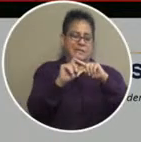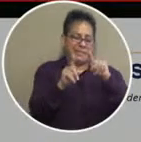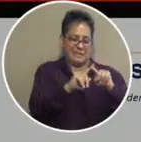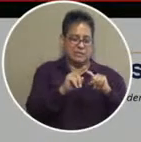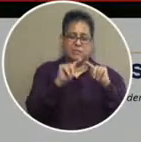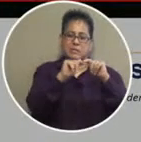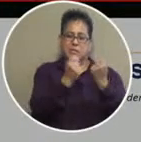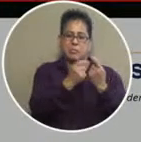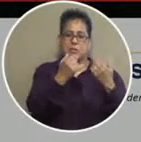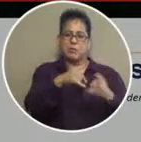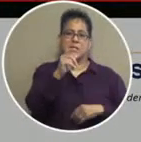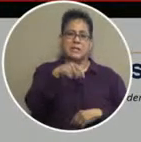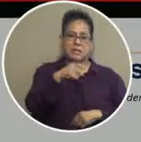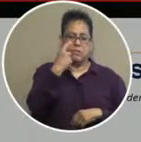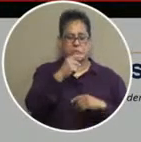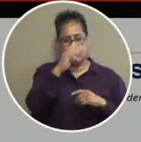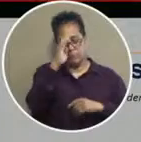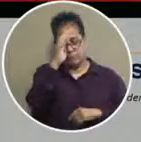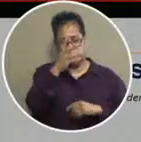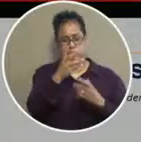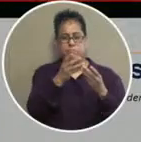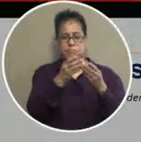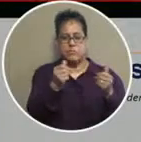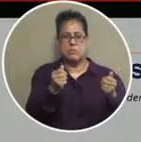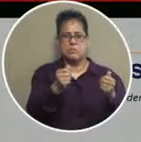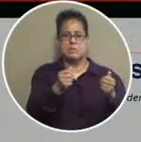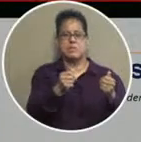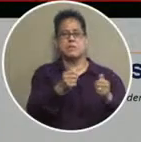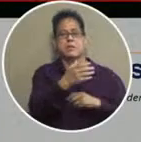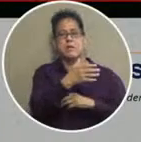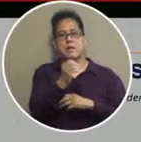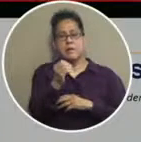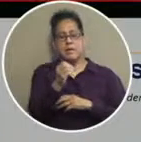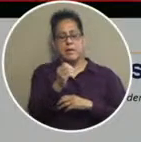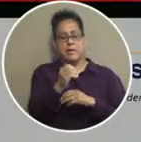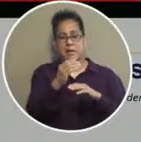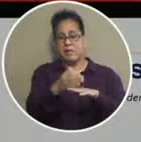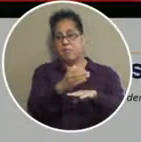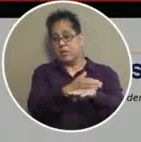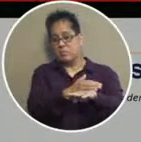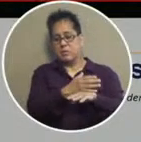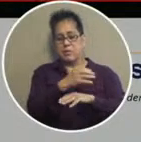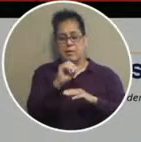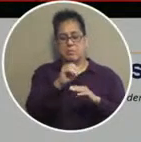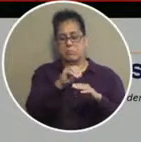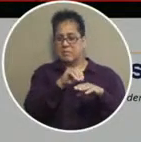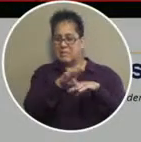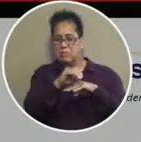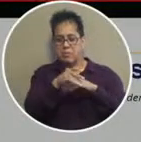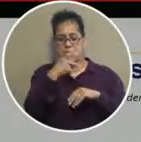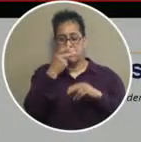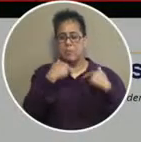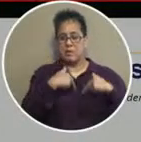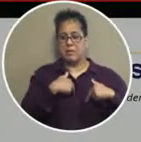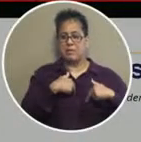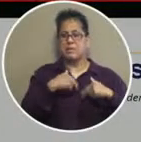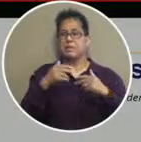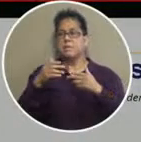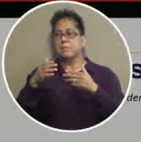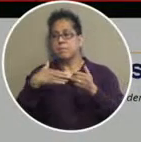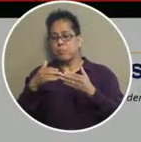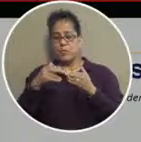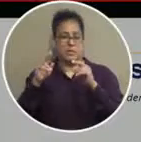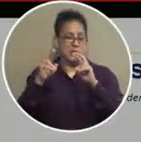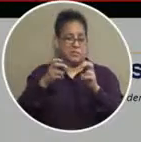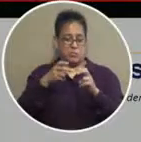teams is necessary to develop the innovative solutions that are required for advancement and impact in public health. Although the issues